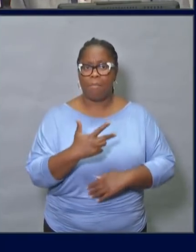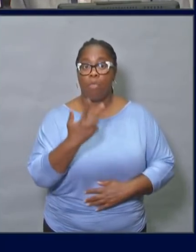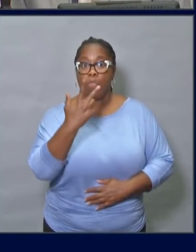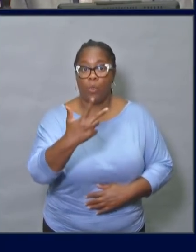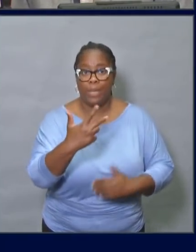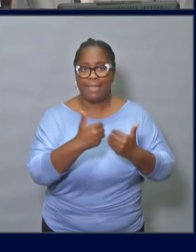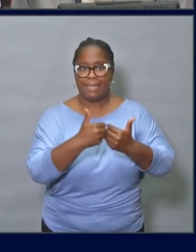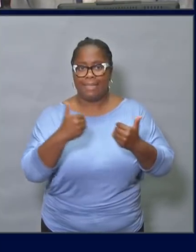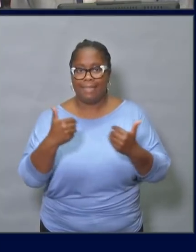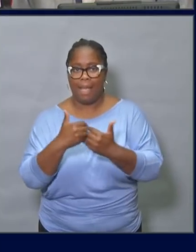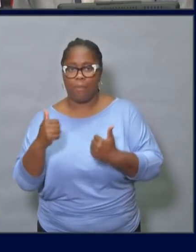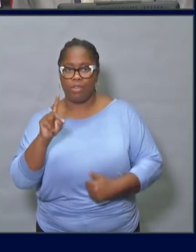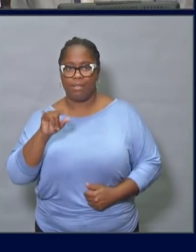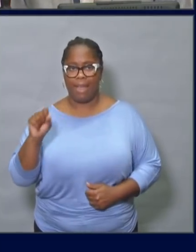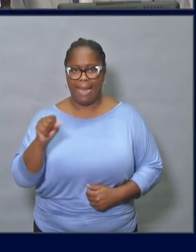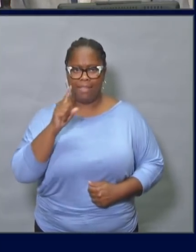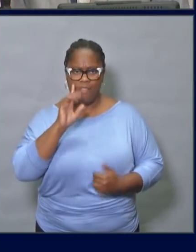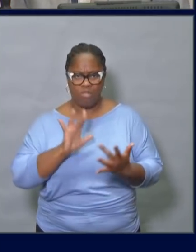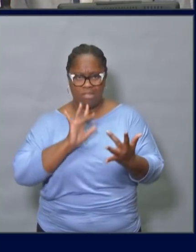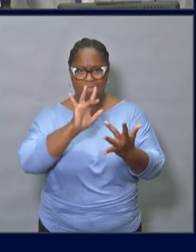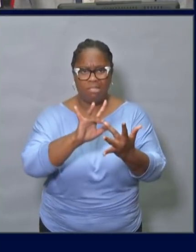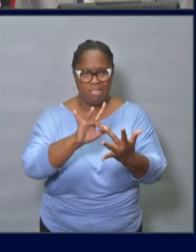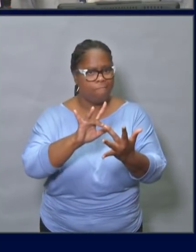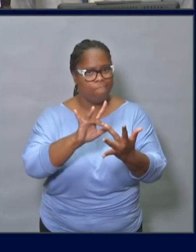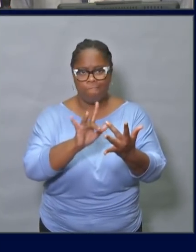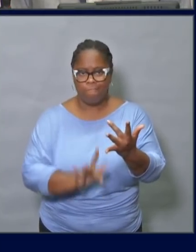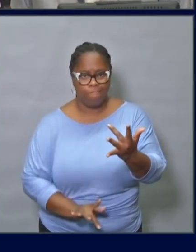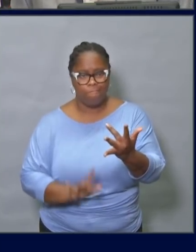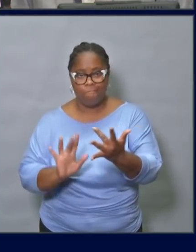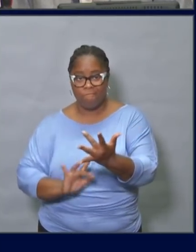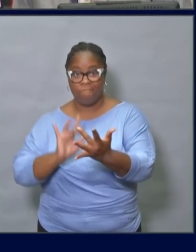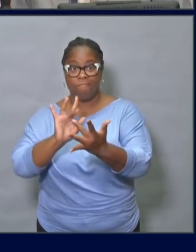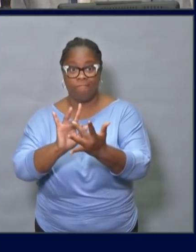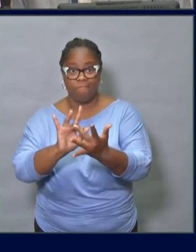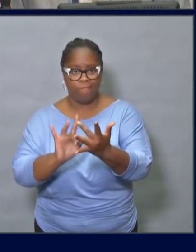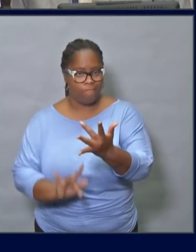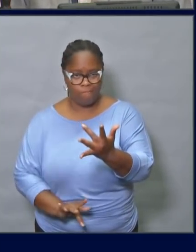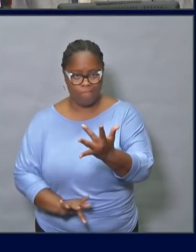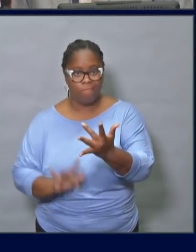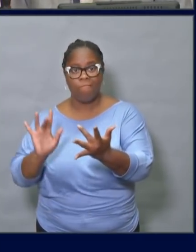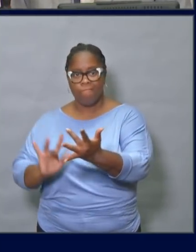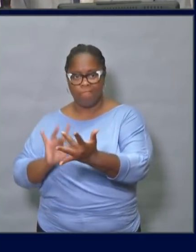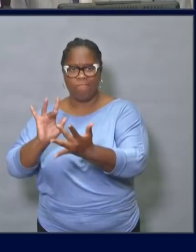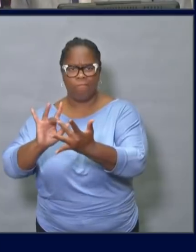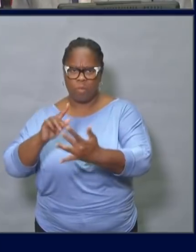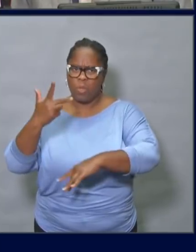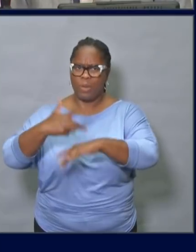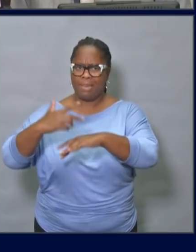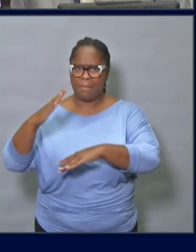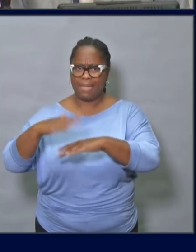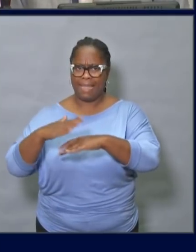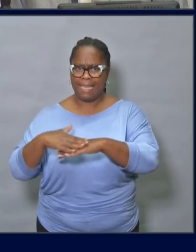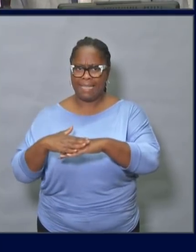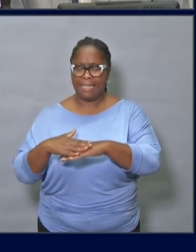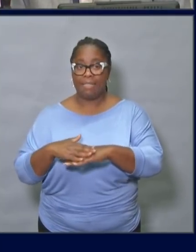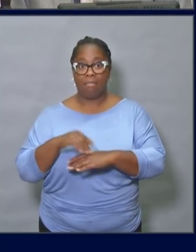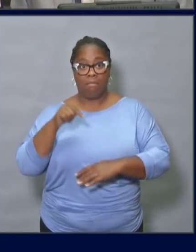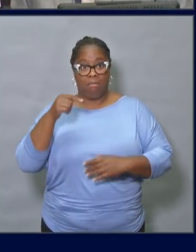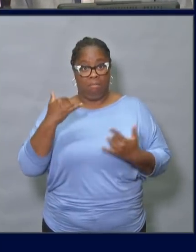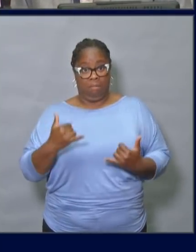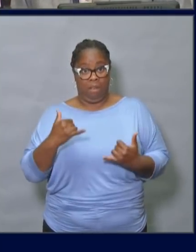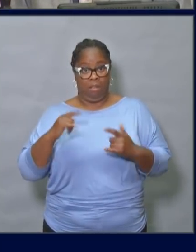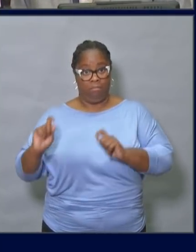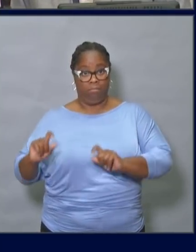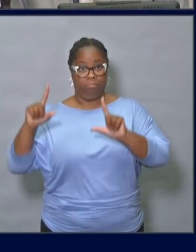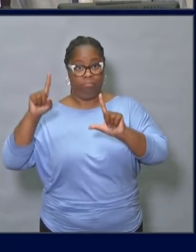contact. So the data I'm sharing today with you is from last week, so that we can have enough time to attempt to reach